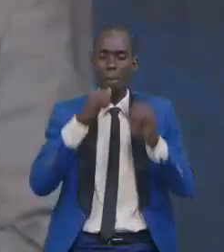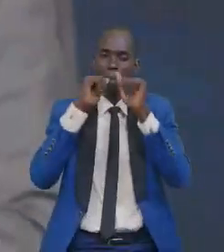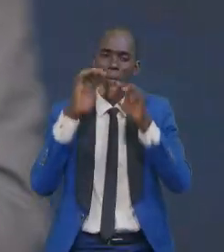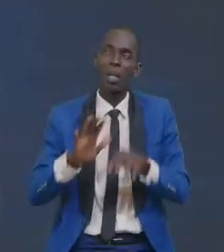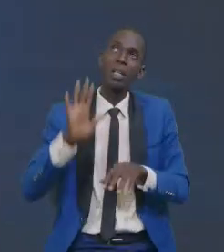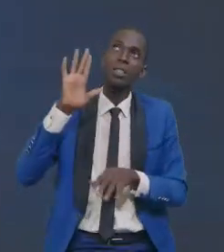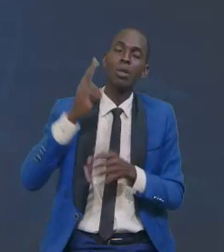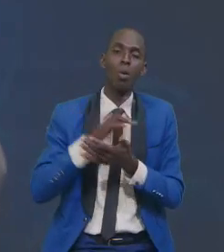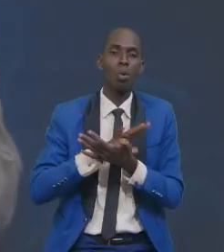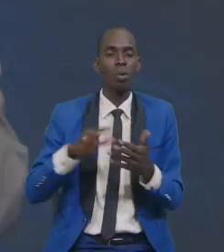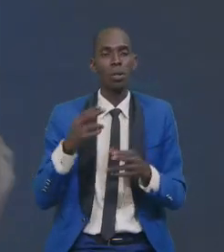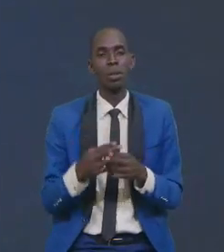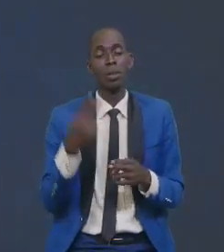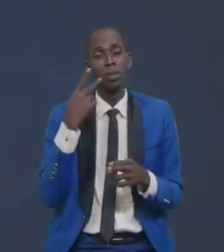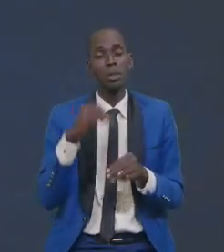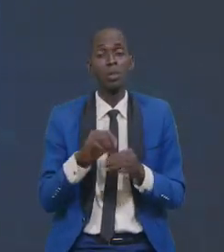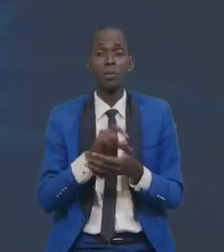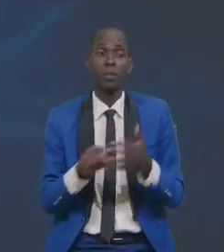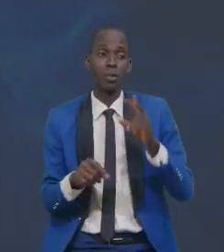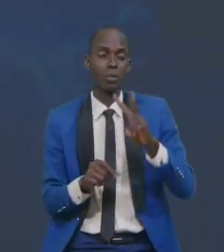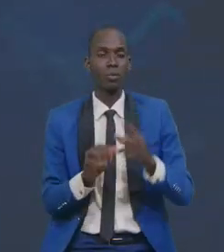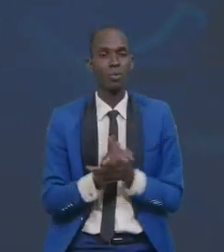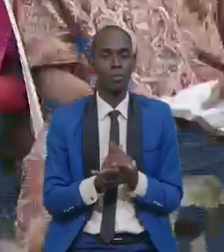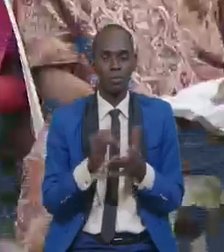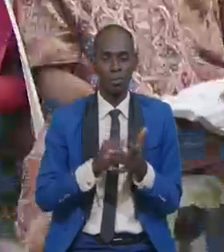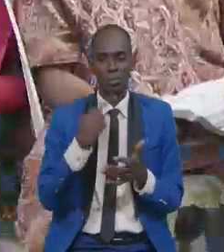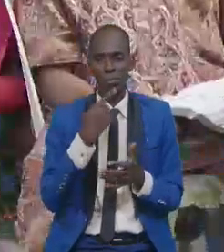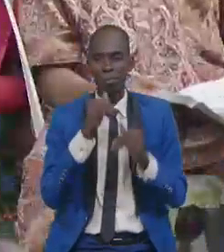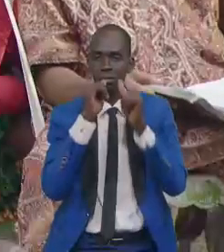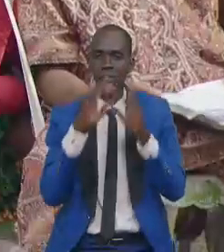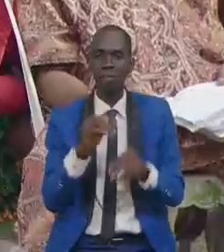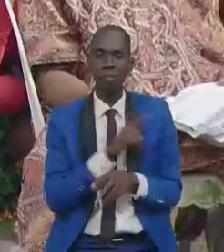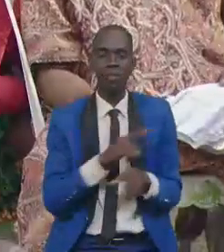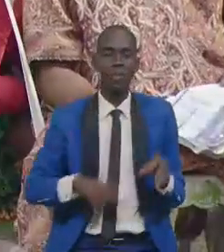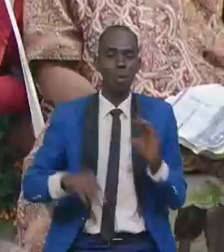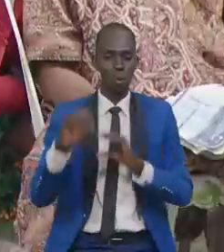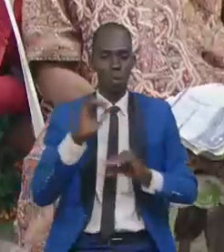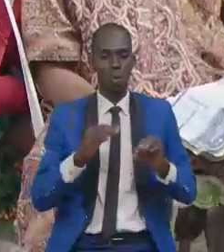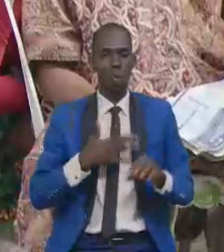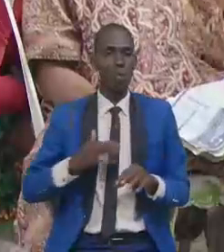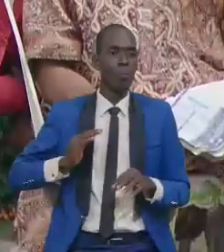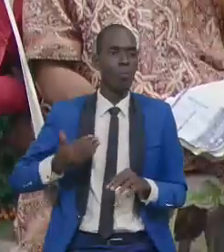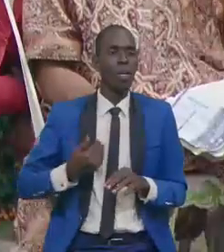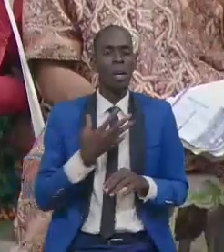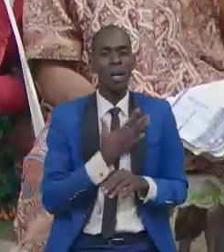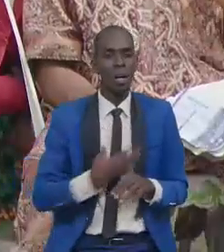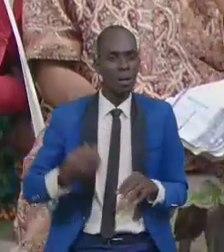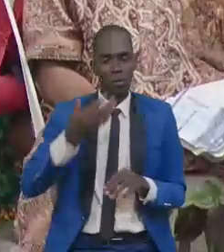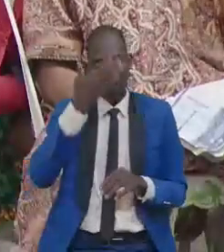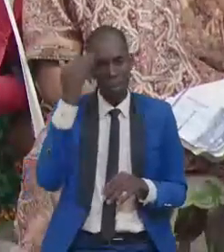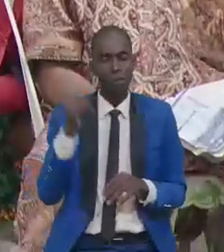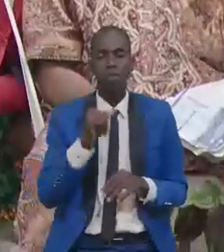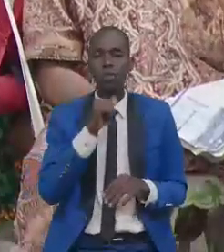verse 2. In verse 2, it says, bless the Lord, O my soul, and forget not all